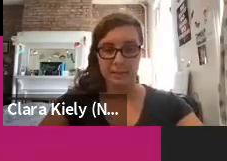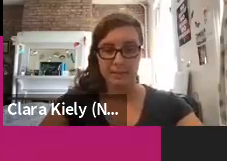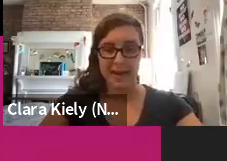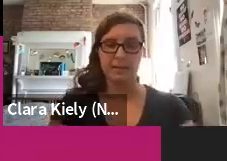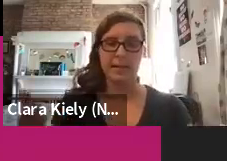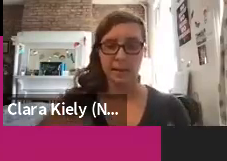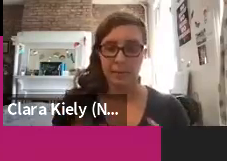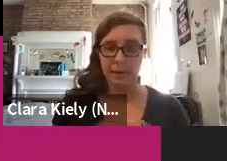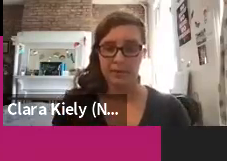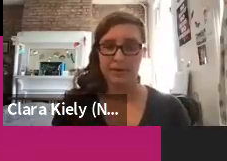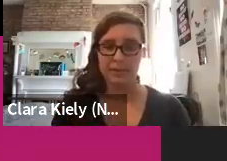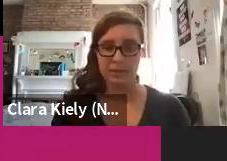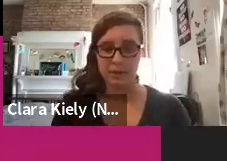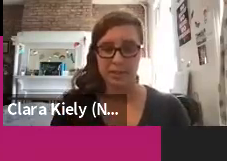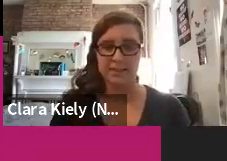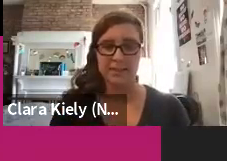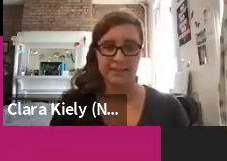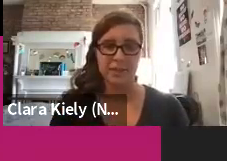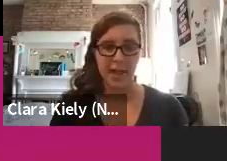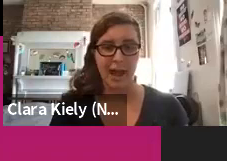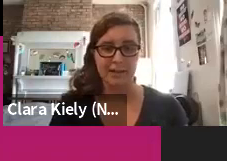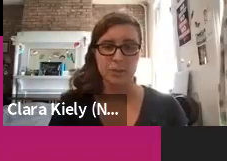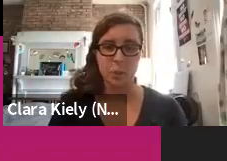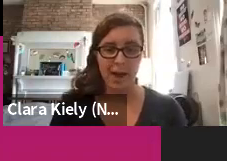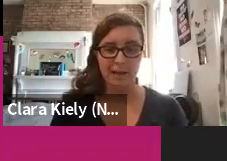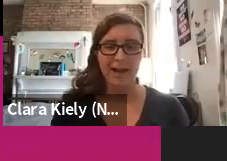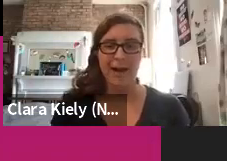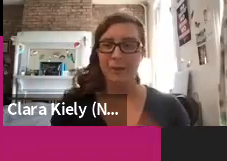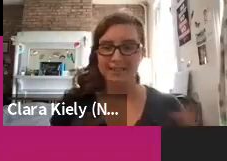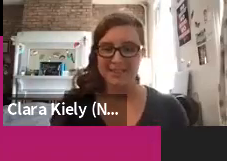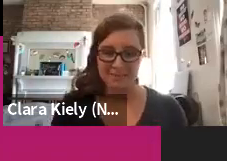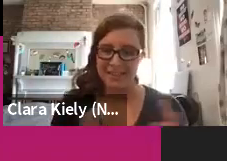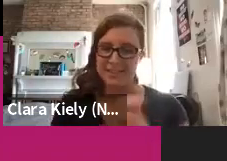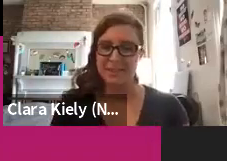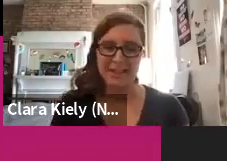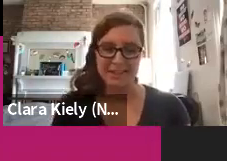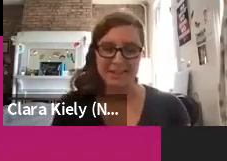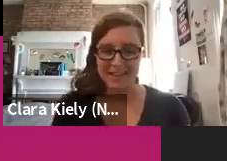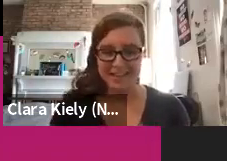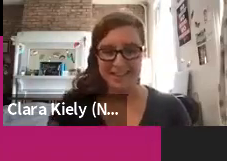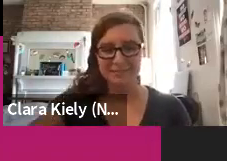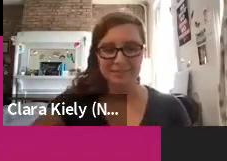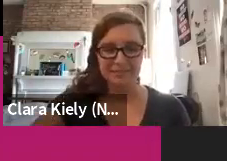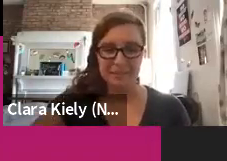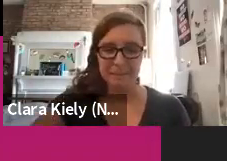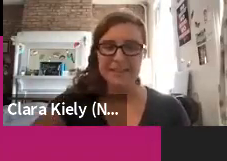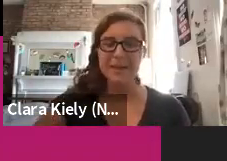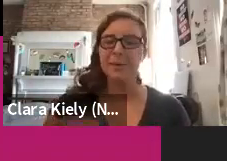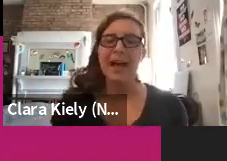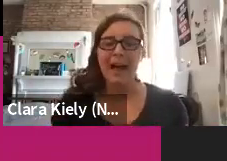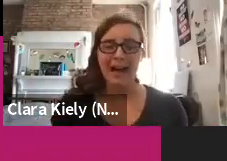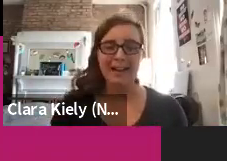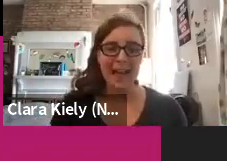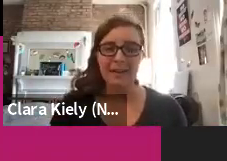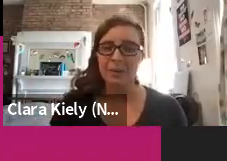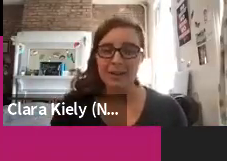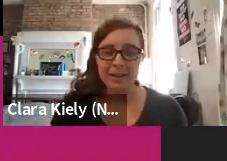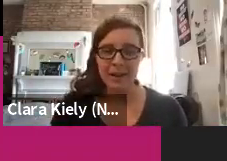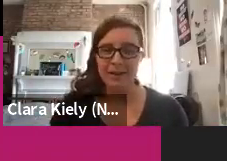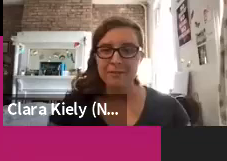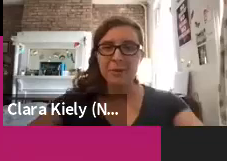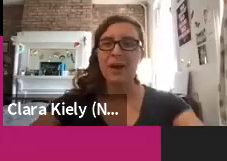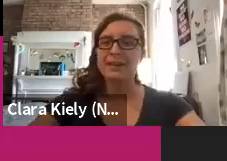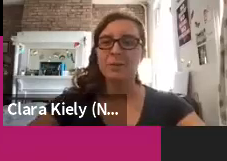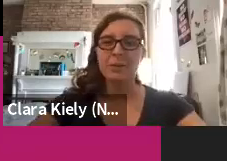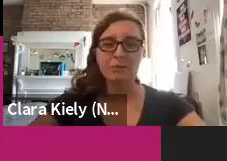Show Subtitle. And I'm going to put those instructions in the chat as well once I'm finished with my introduction. So again,